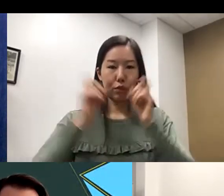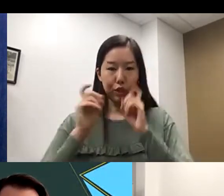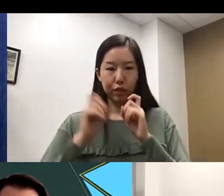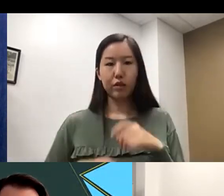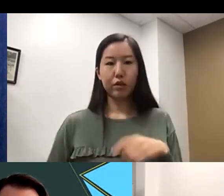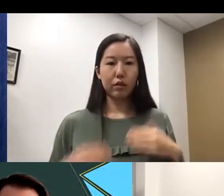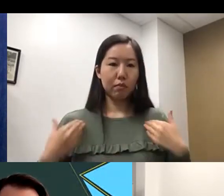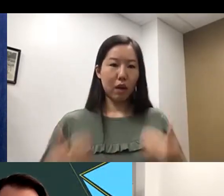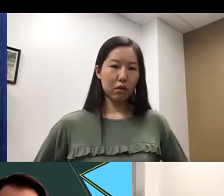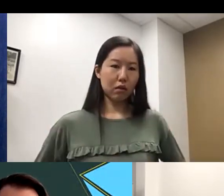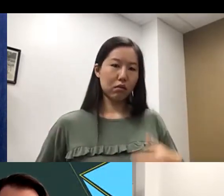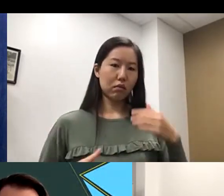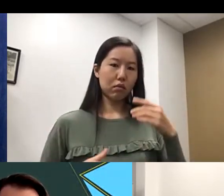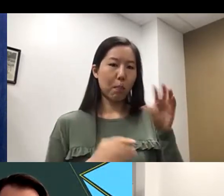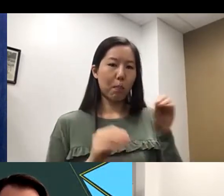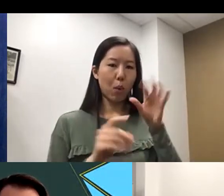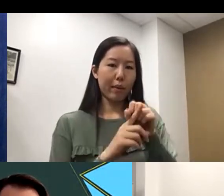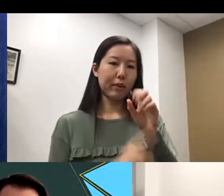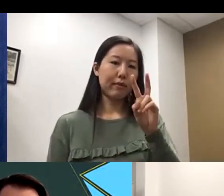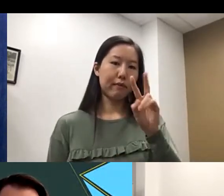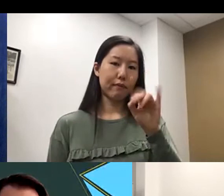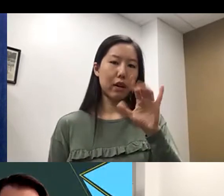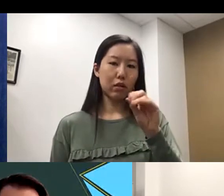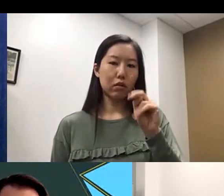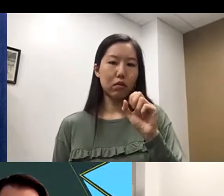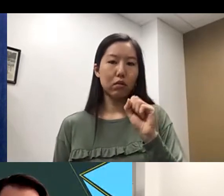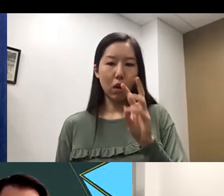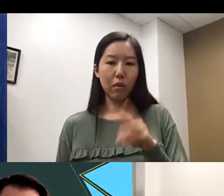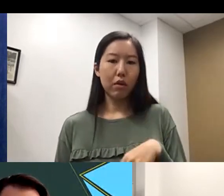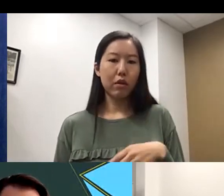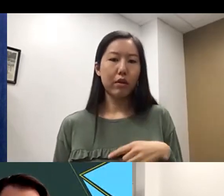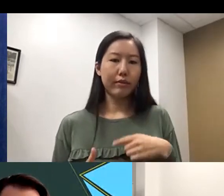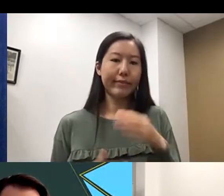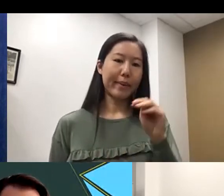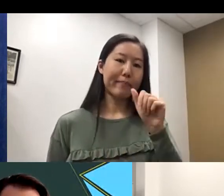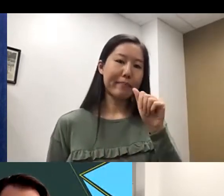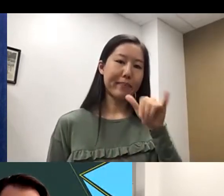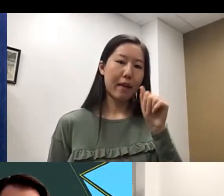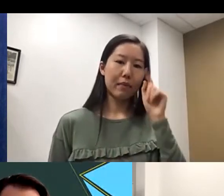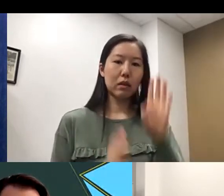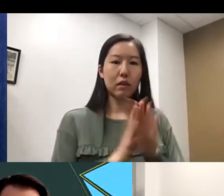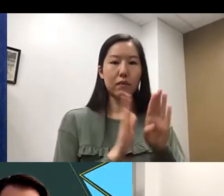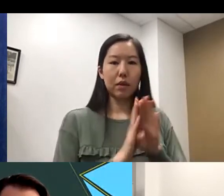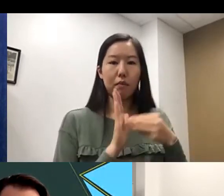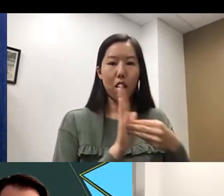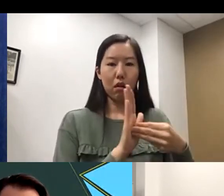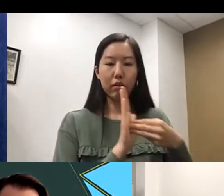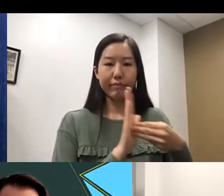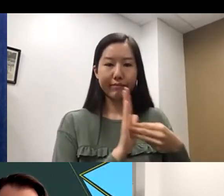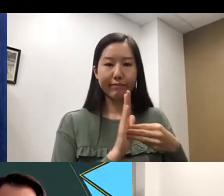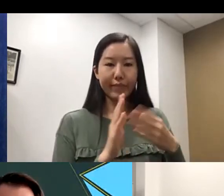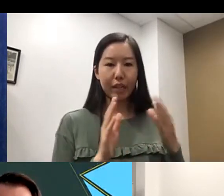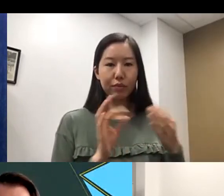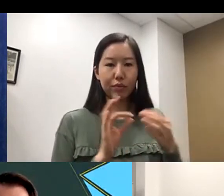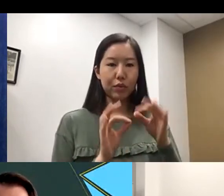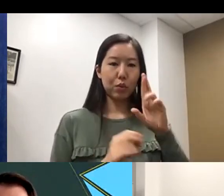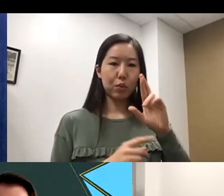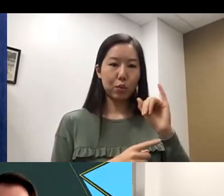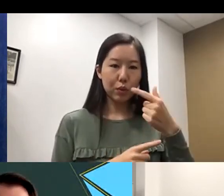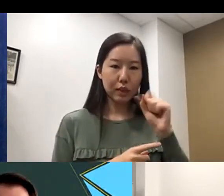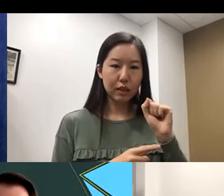features to make sure that everything matched within the facial expressions. And then Maya